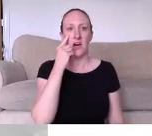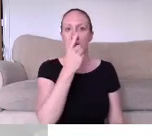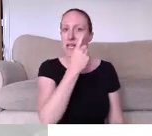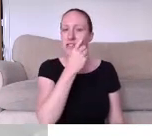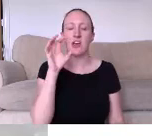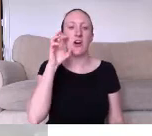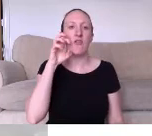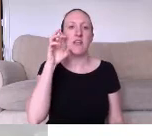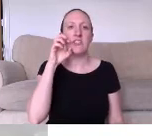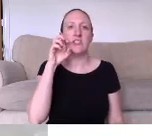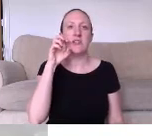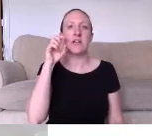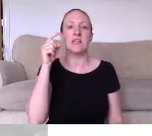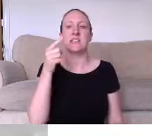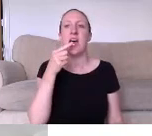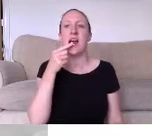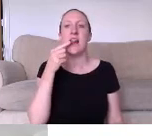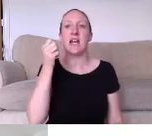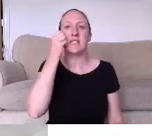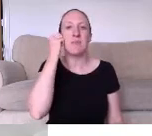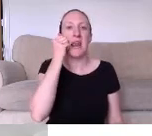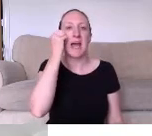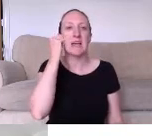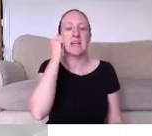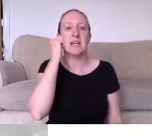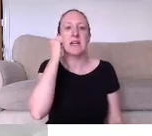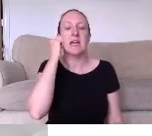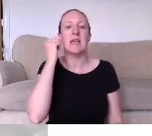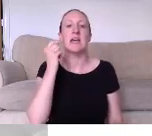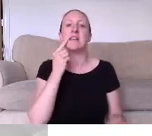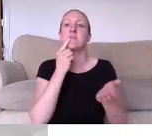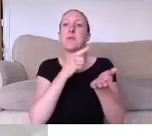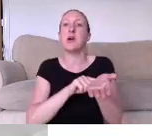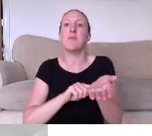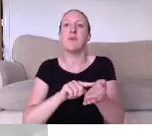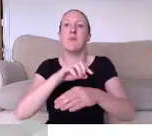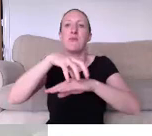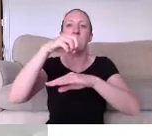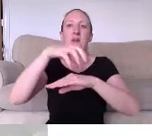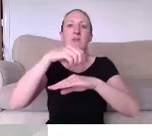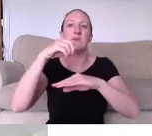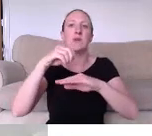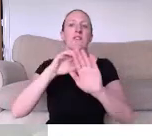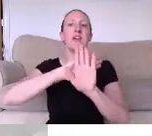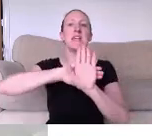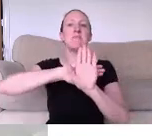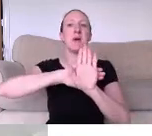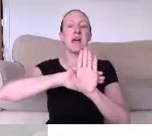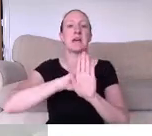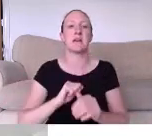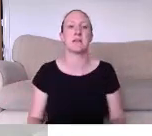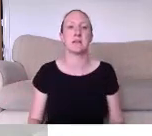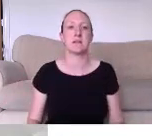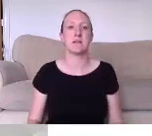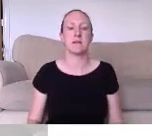His eyes are orange, his tongue is black, he has purple prickles all over his